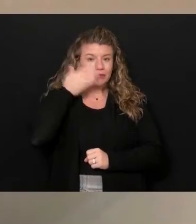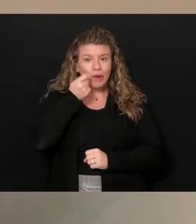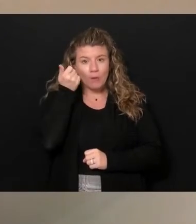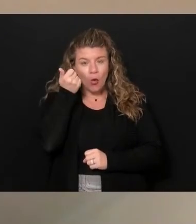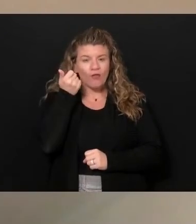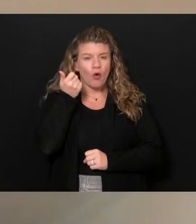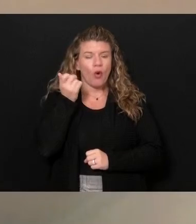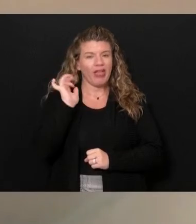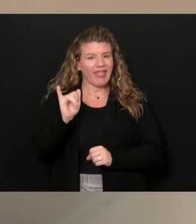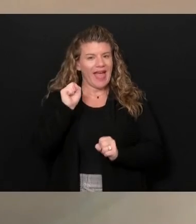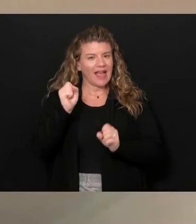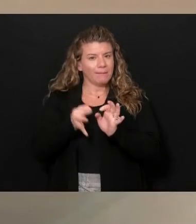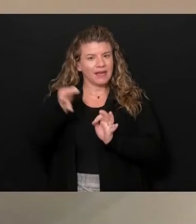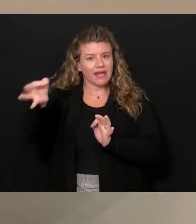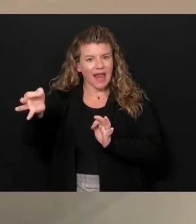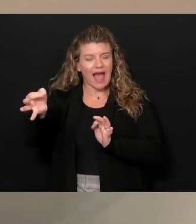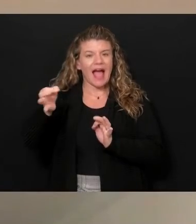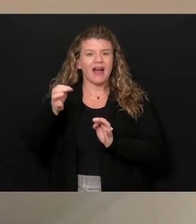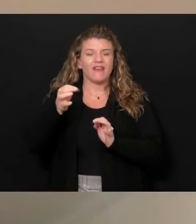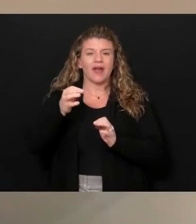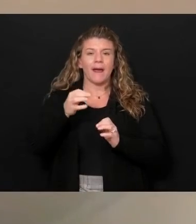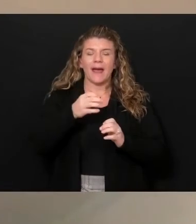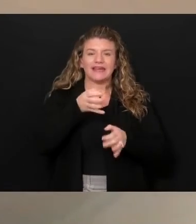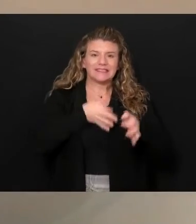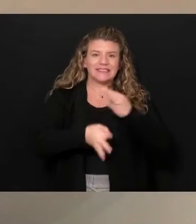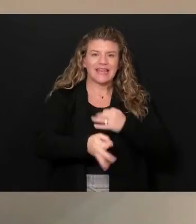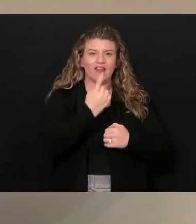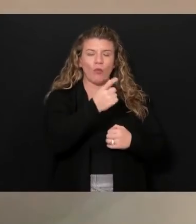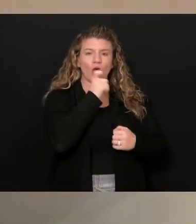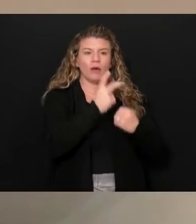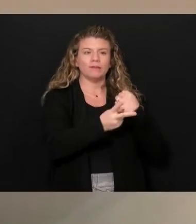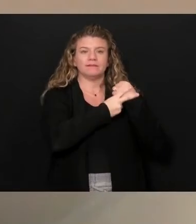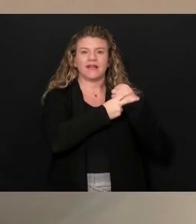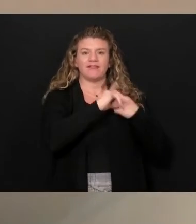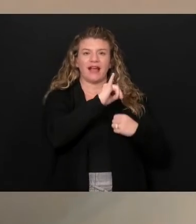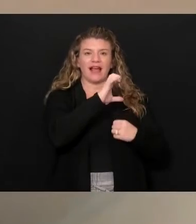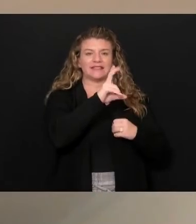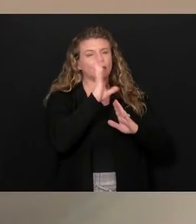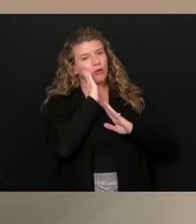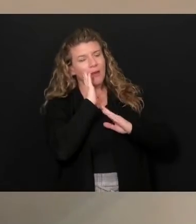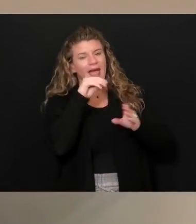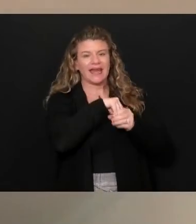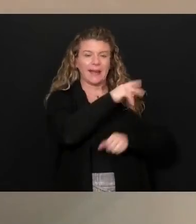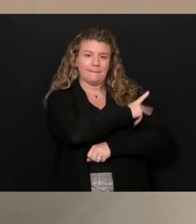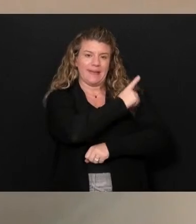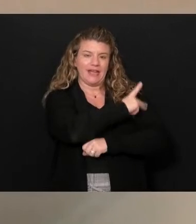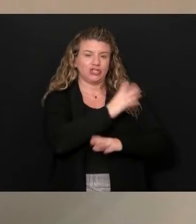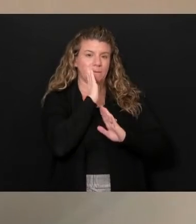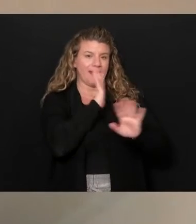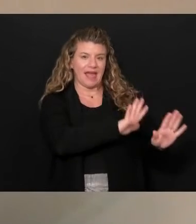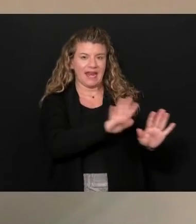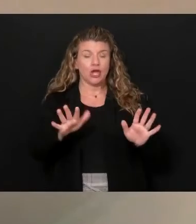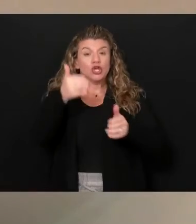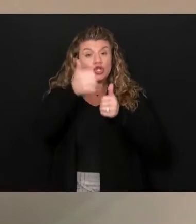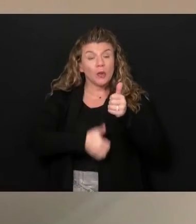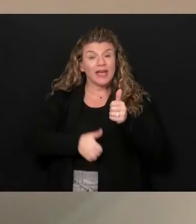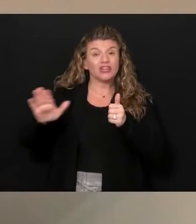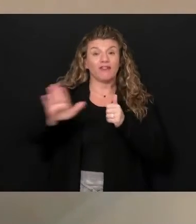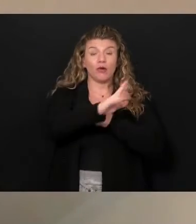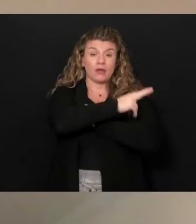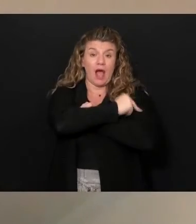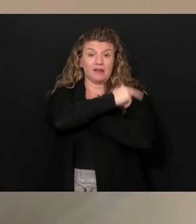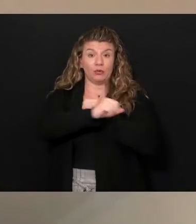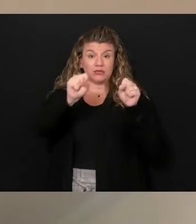versus the surgeries that would tie up an inpatient bed or an ICU bed particularly. So each system will submit their